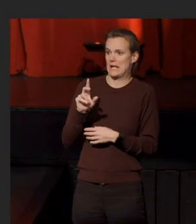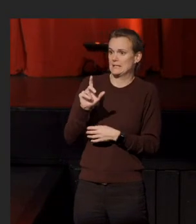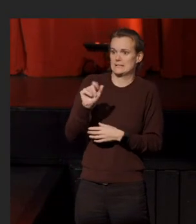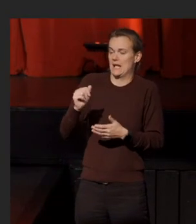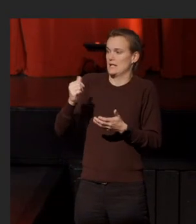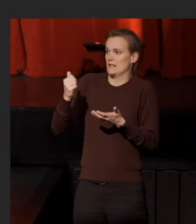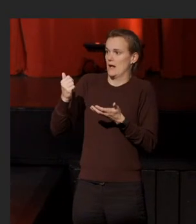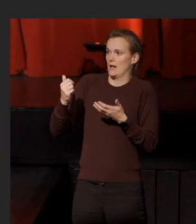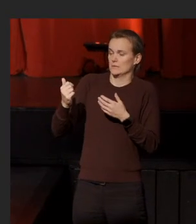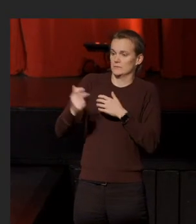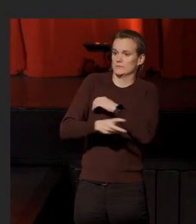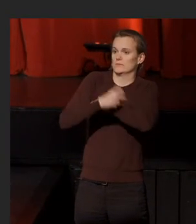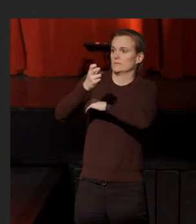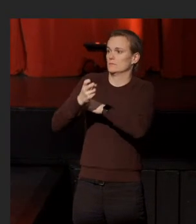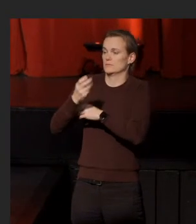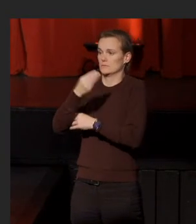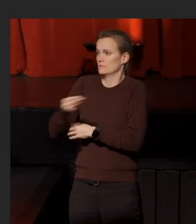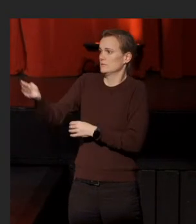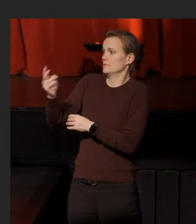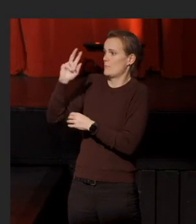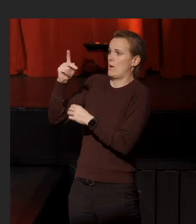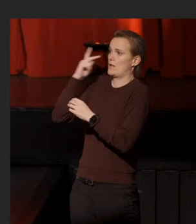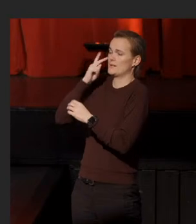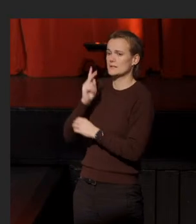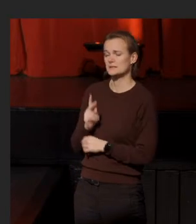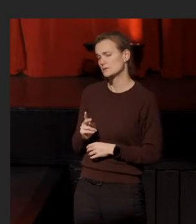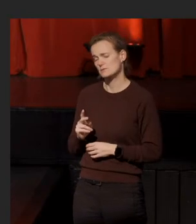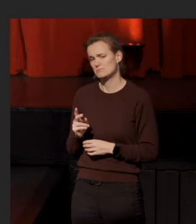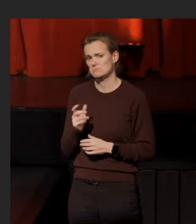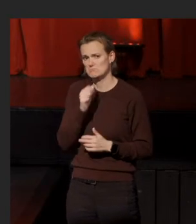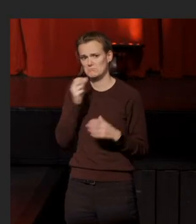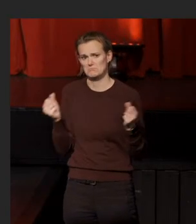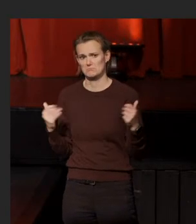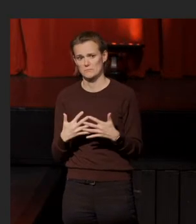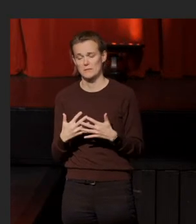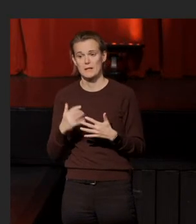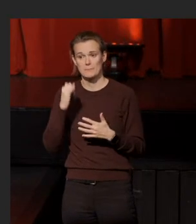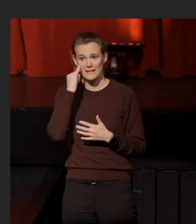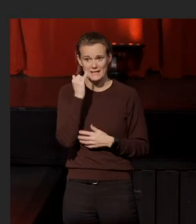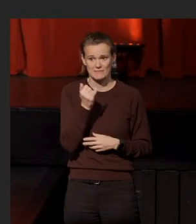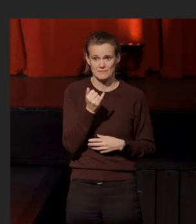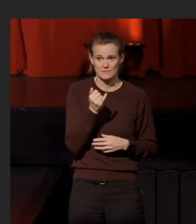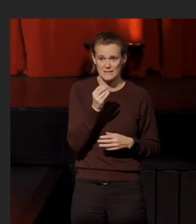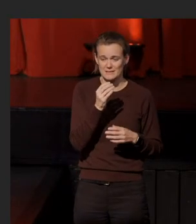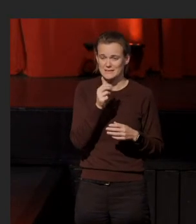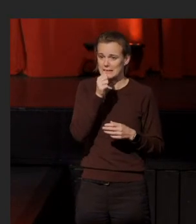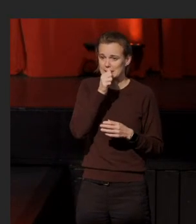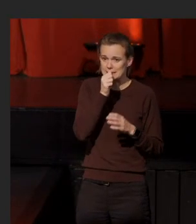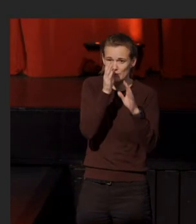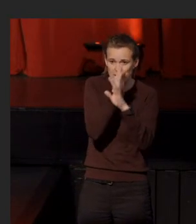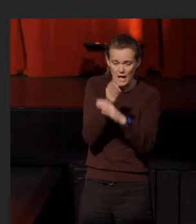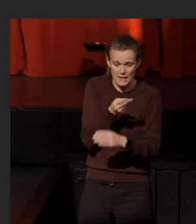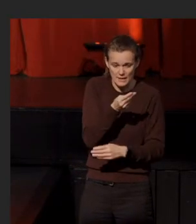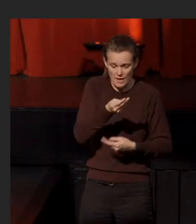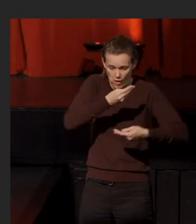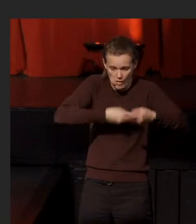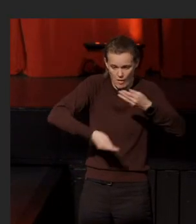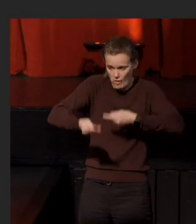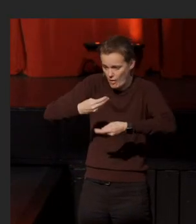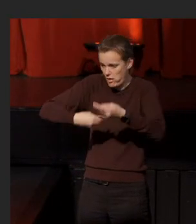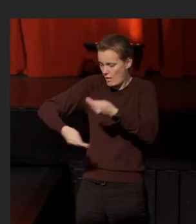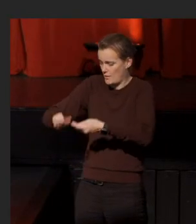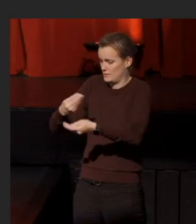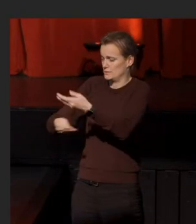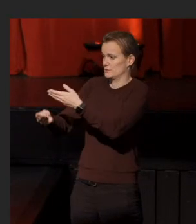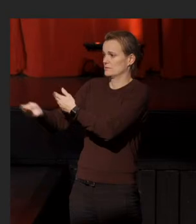in politics, but we do need to be afraid of when it's being used in opaque ways and there's a lack of transparency and